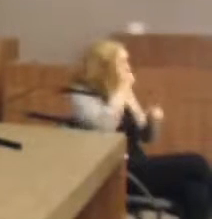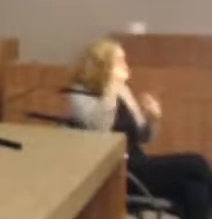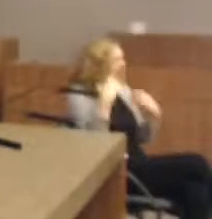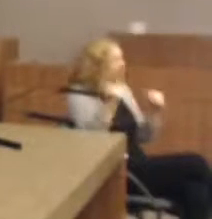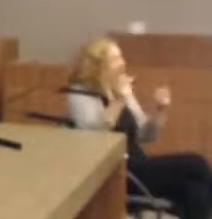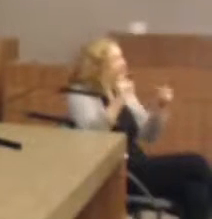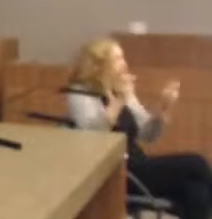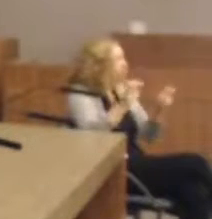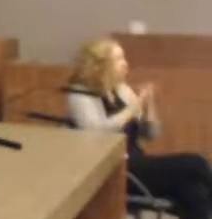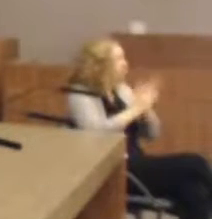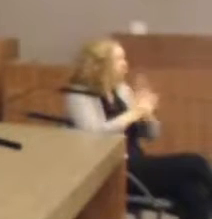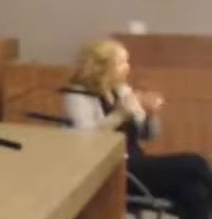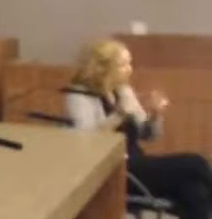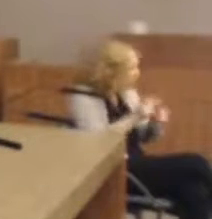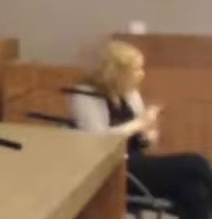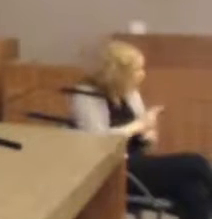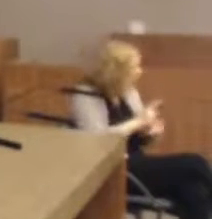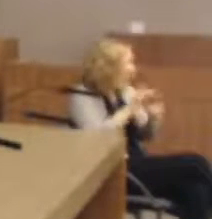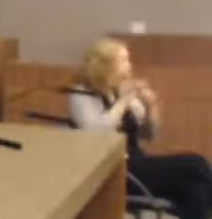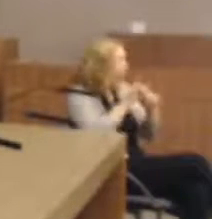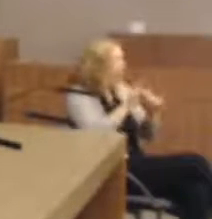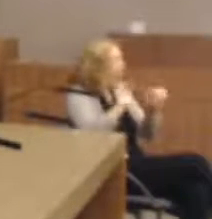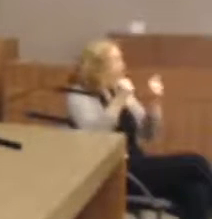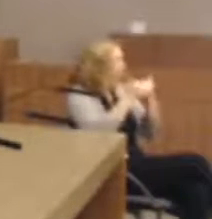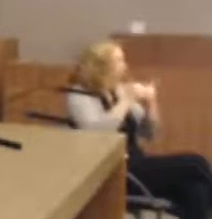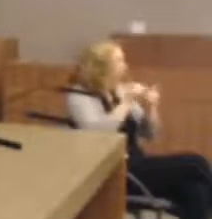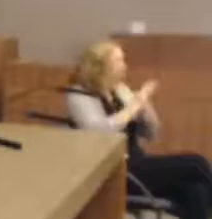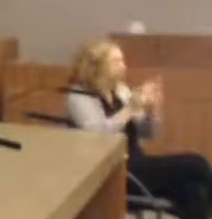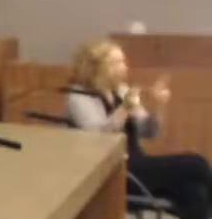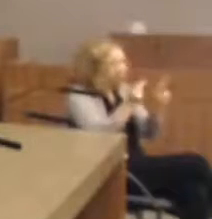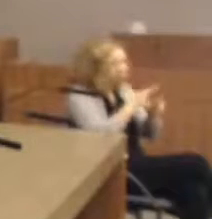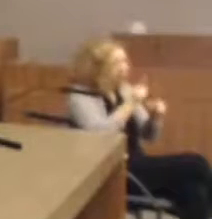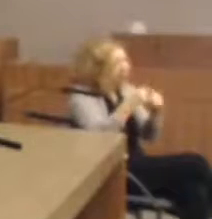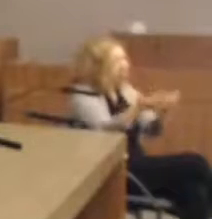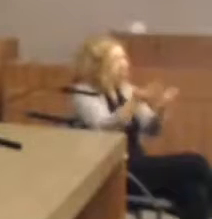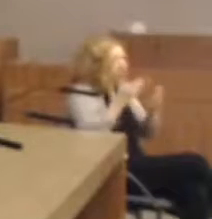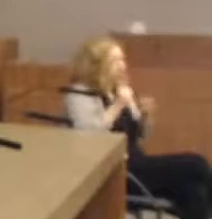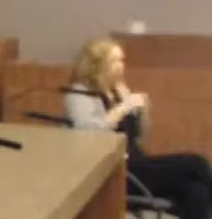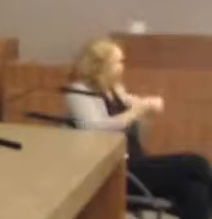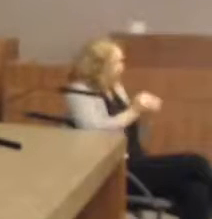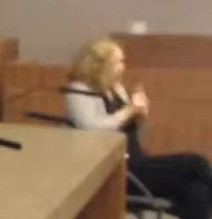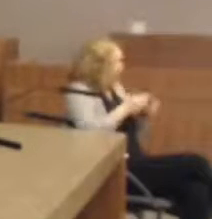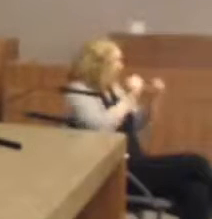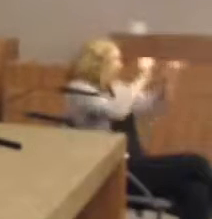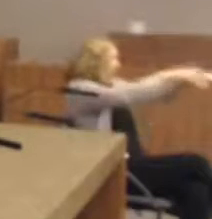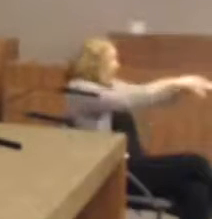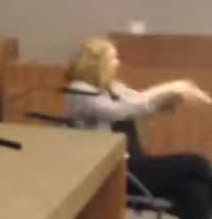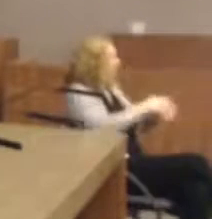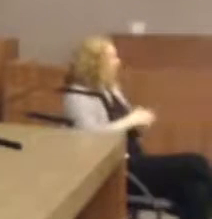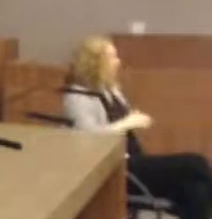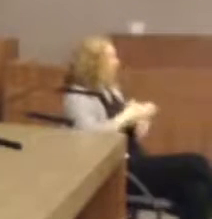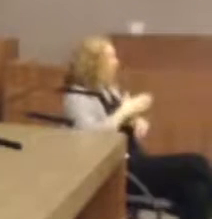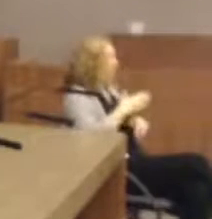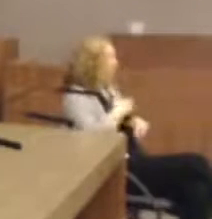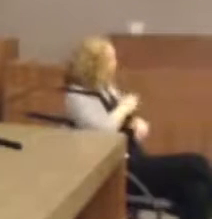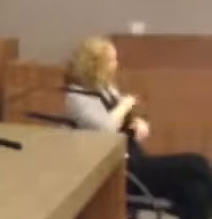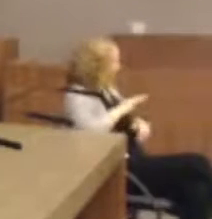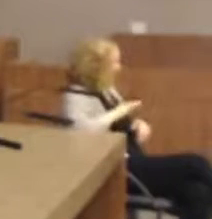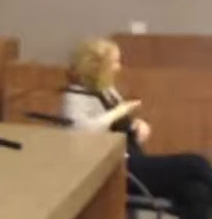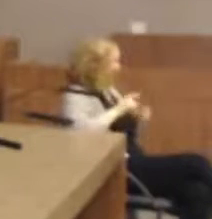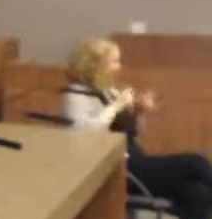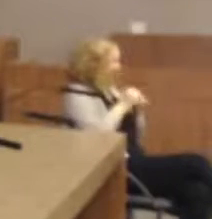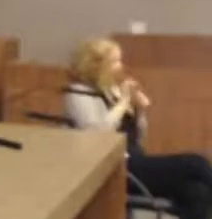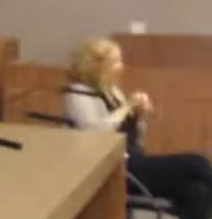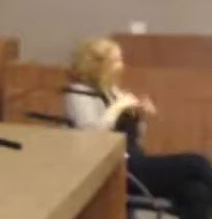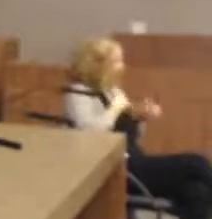their relationship challenges. And then they bring it all into the office and give it to you. So this is the stuff that my staff deal with, where they're like, oh my God,